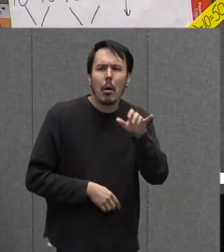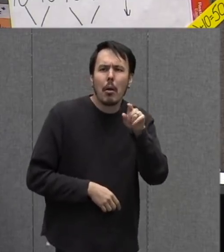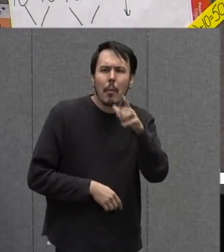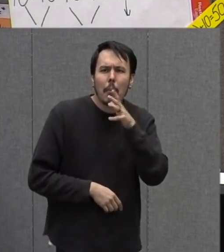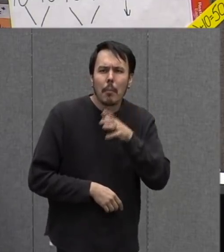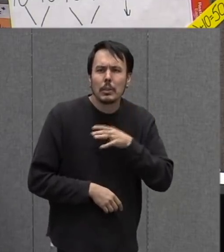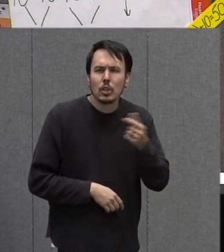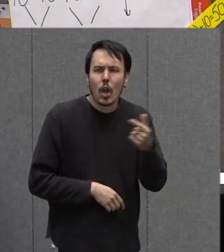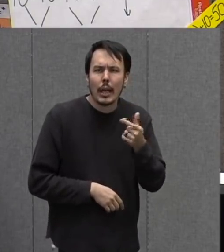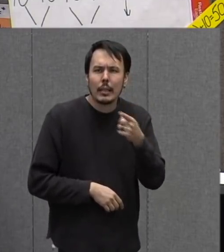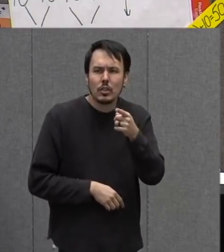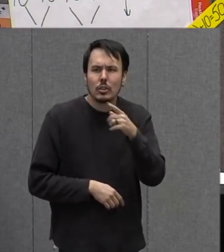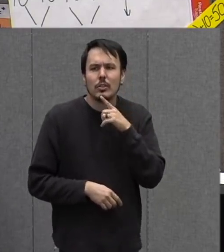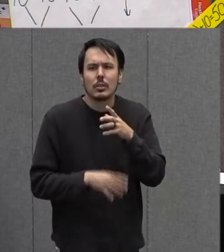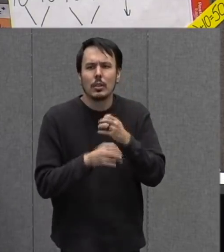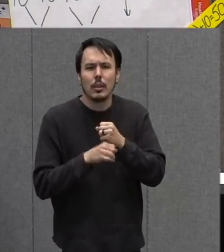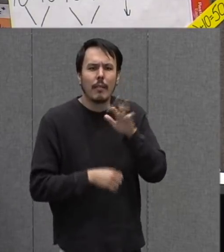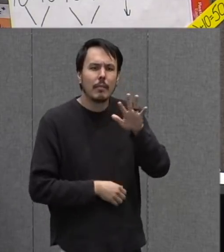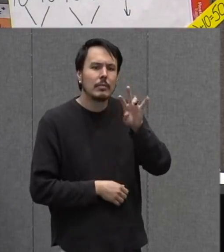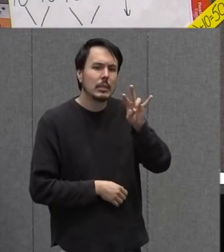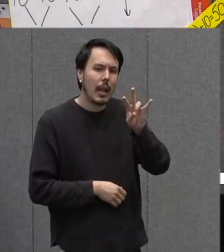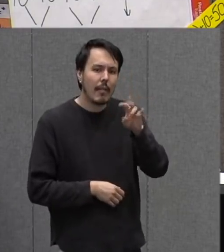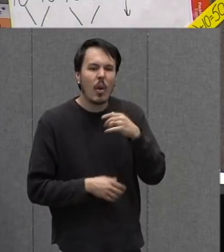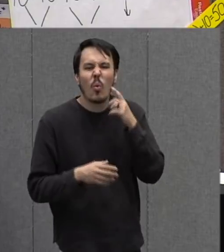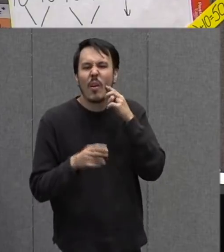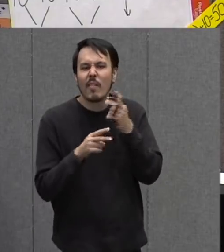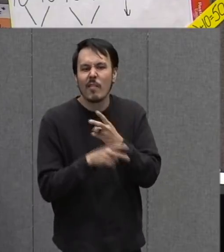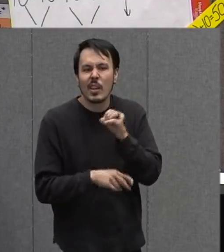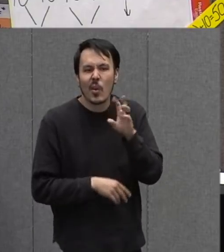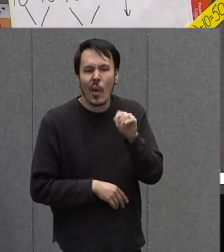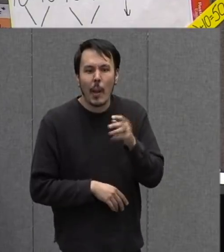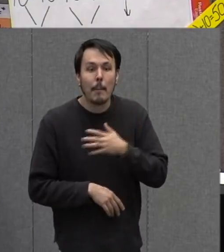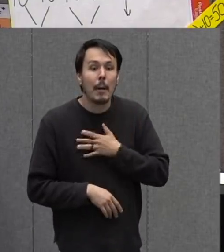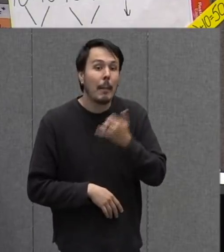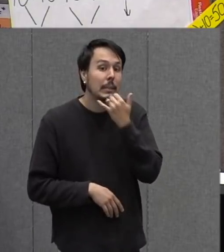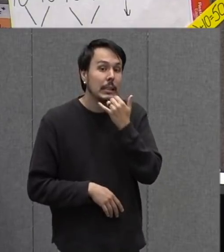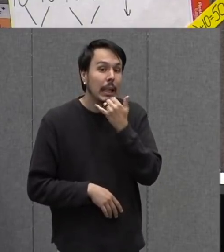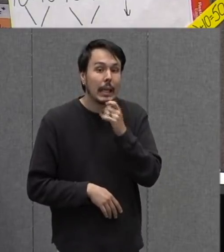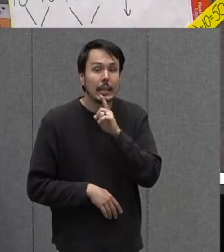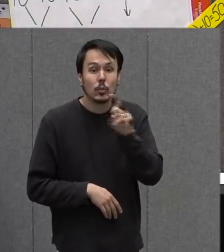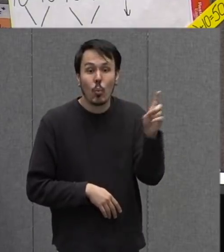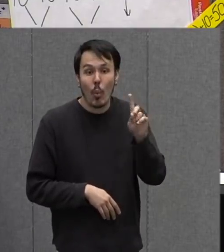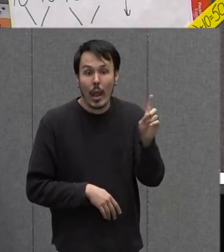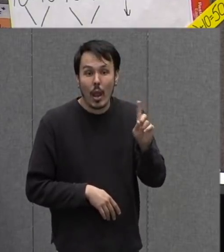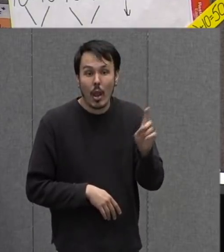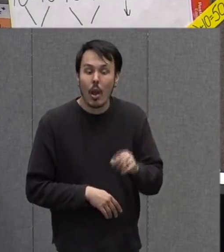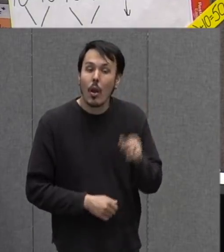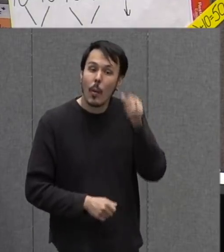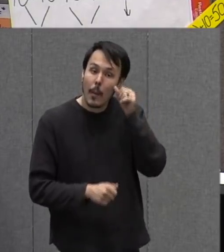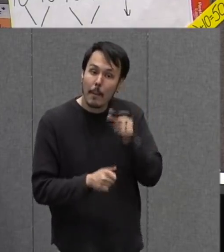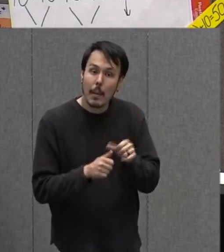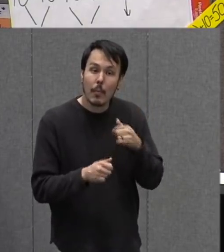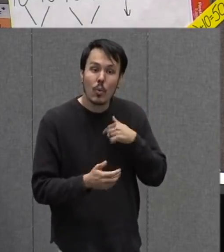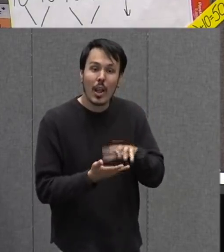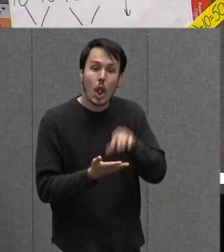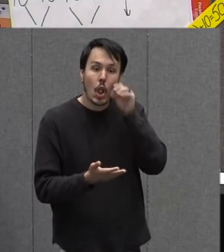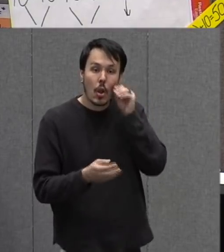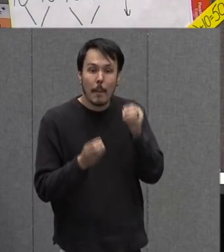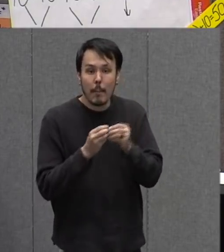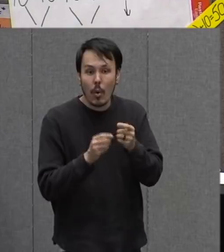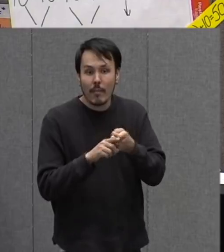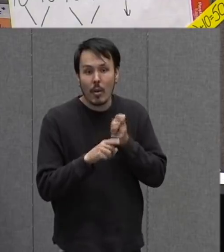57. Let me figure out, where did I make my mistake? Because remember, we learn more from our